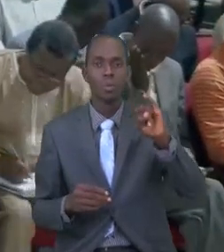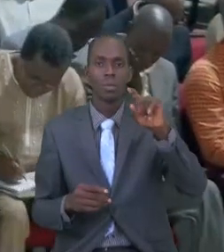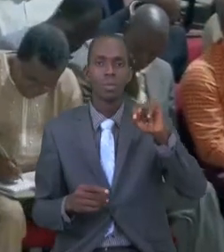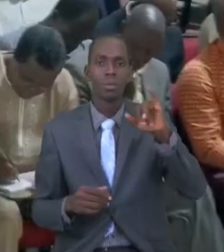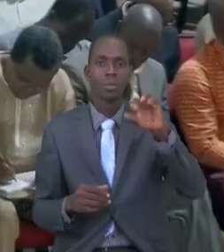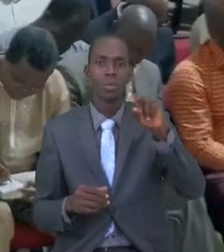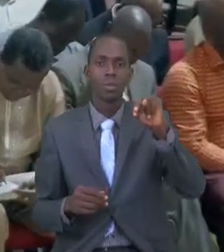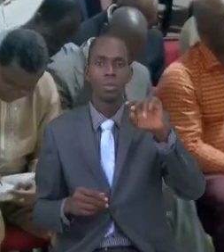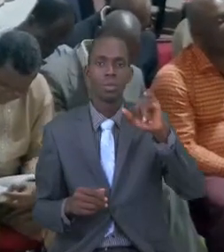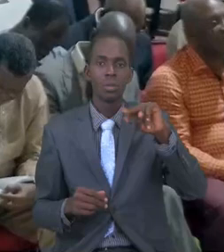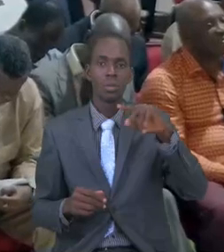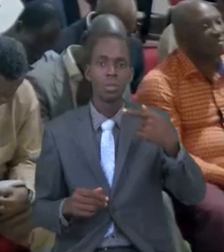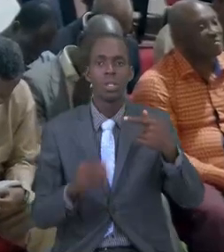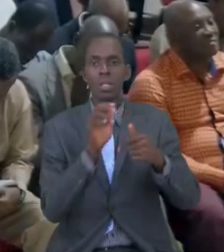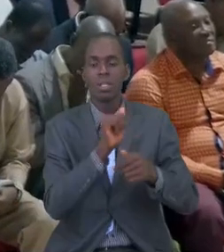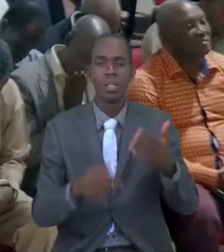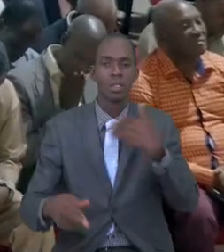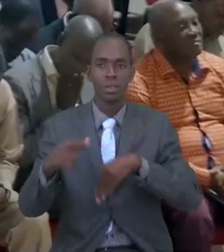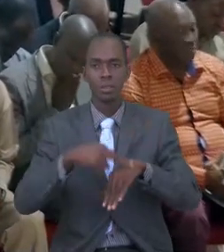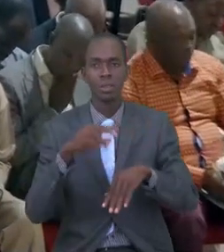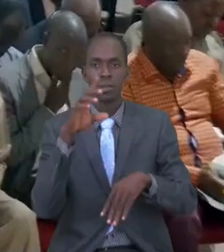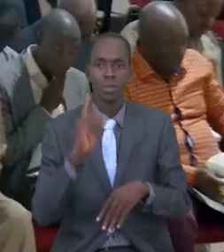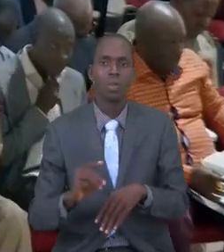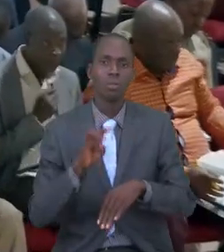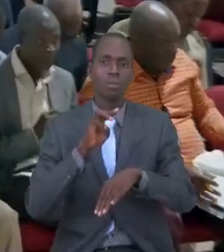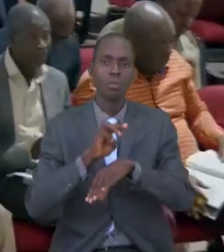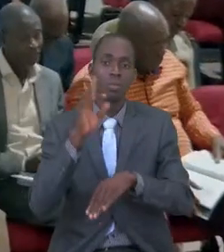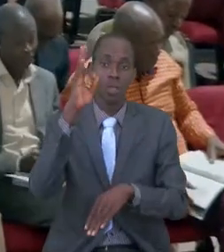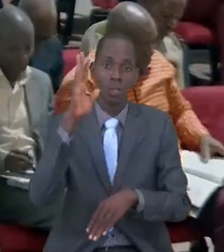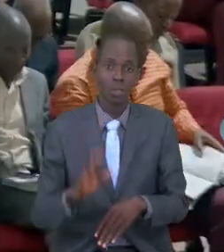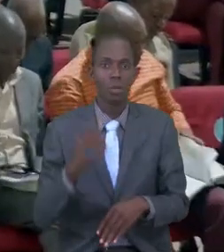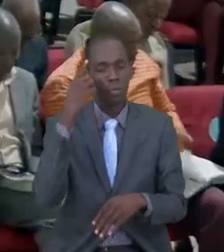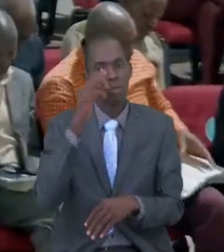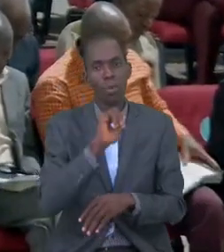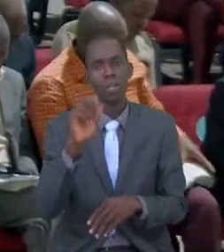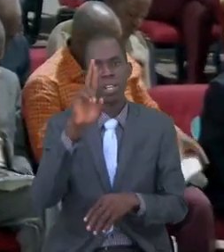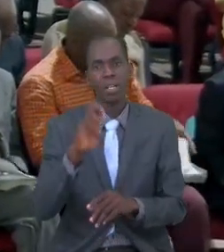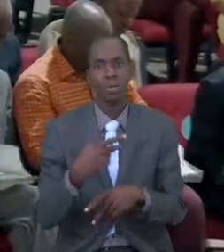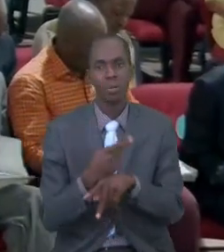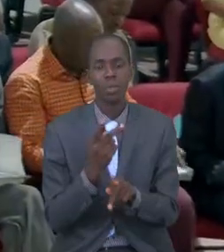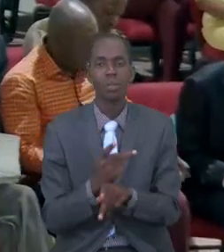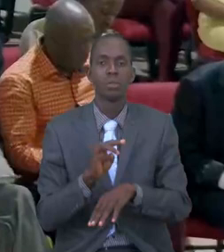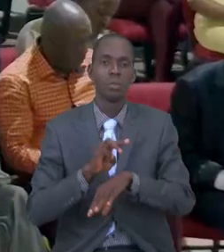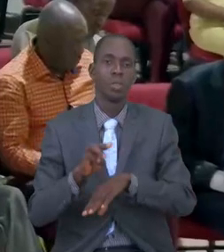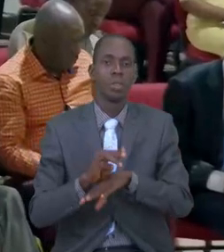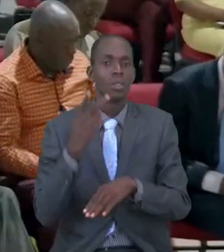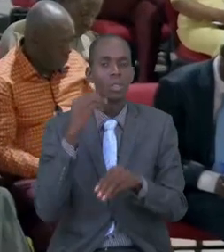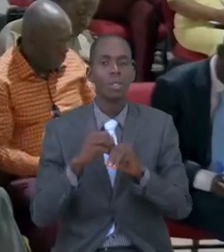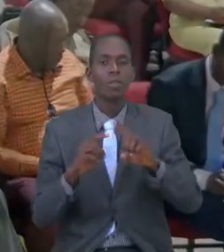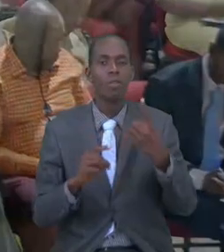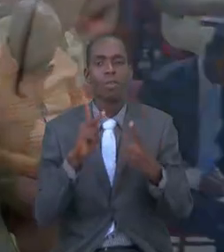for a reproductive ministry. Look at 1 Kings chapter 19, verse 9. And